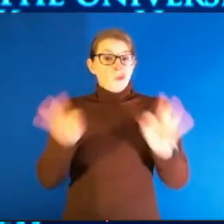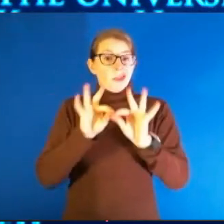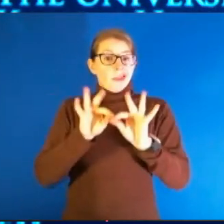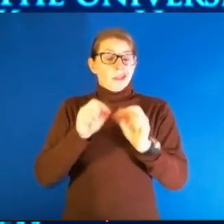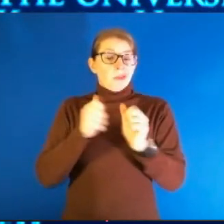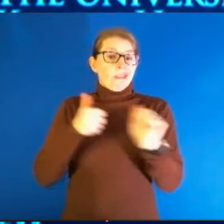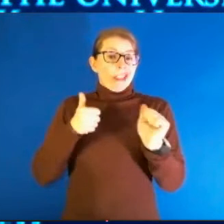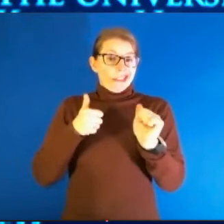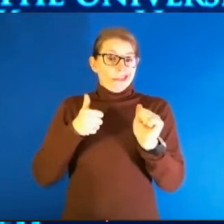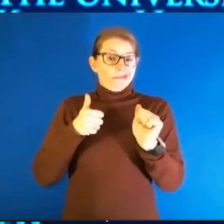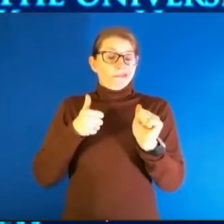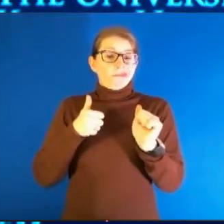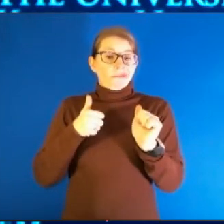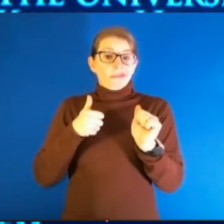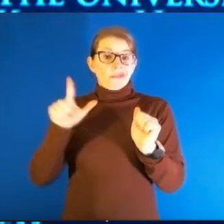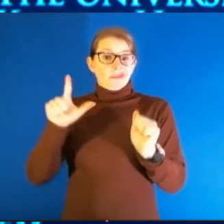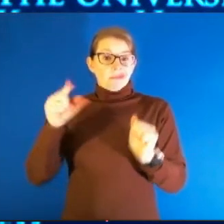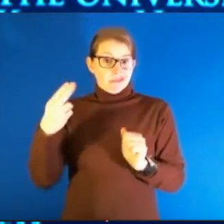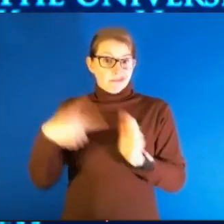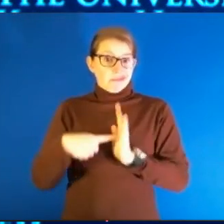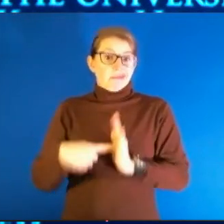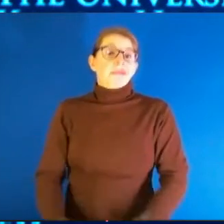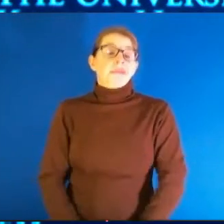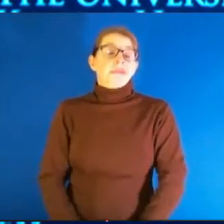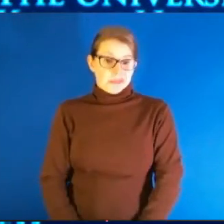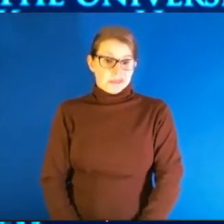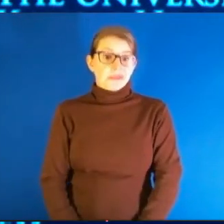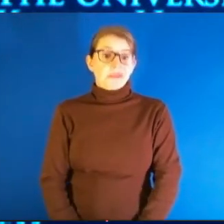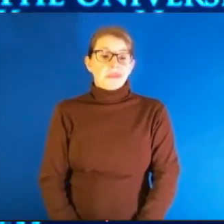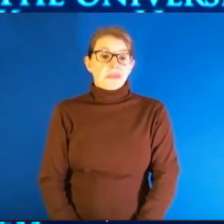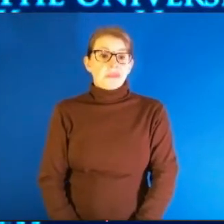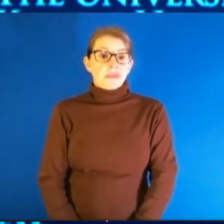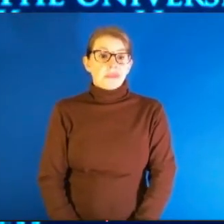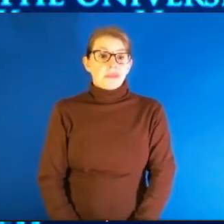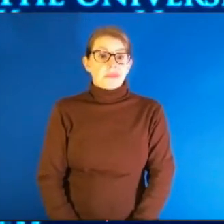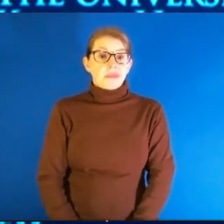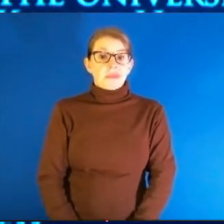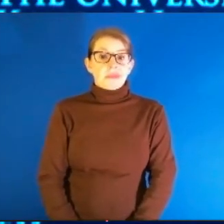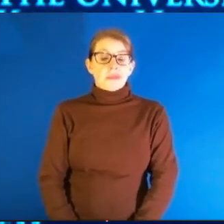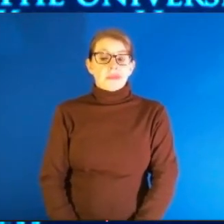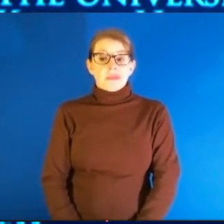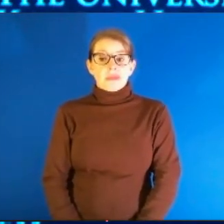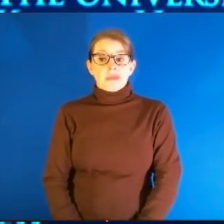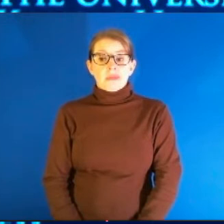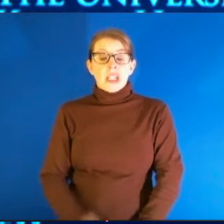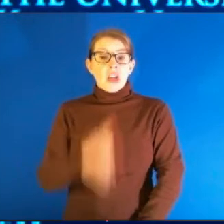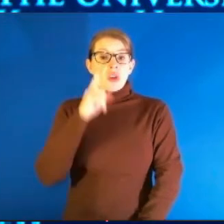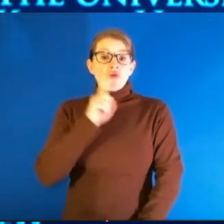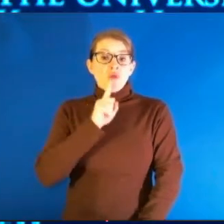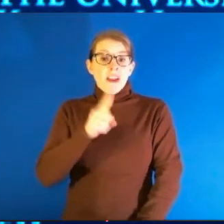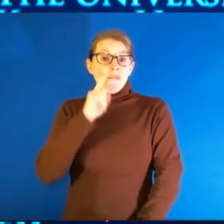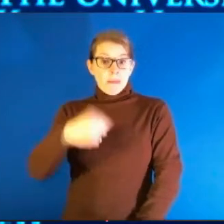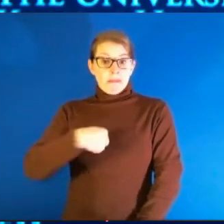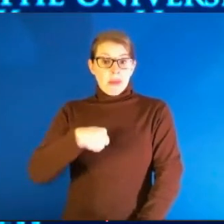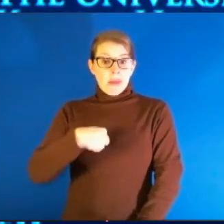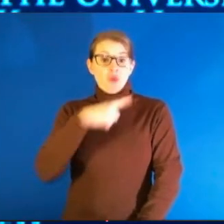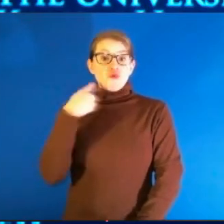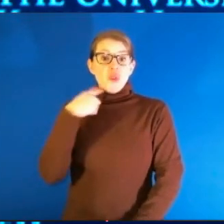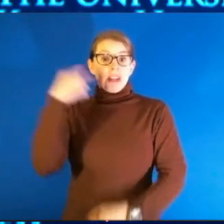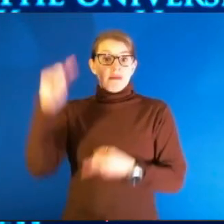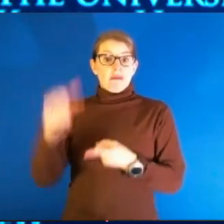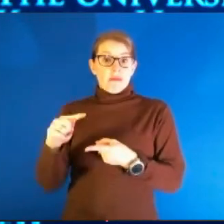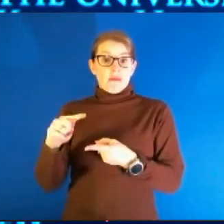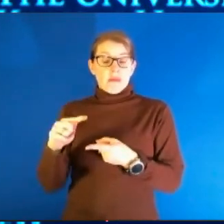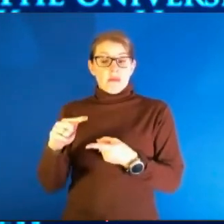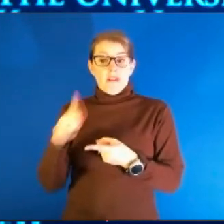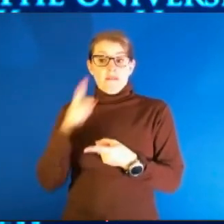COVID and long hauler syndrome and vaccination. So I think the bottom line for me is if you want to minimize your risk of long hauler